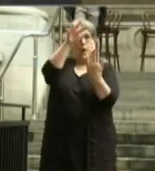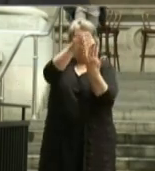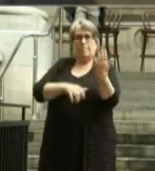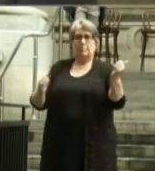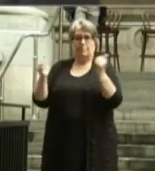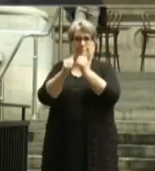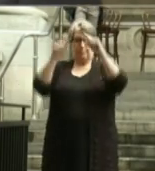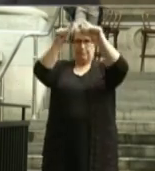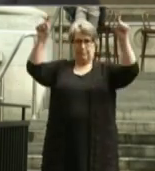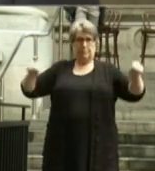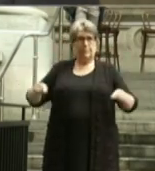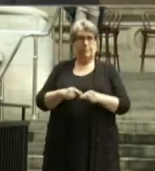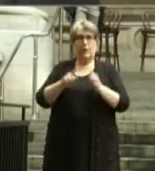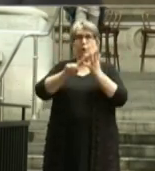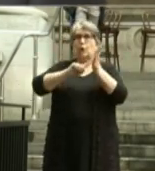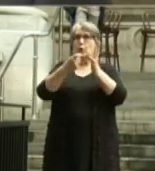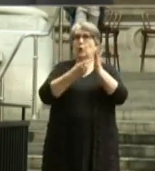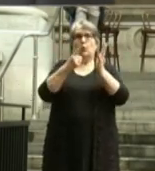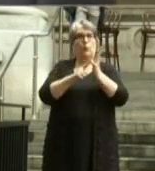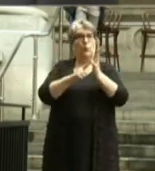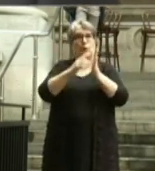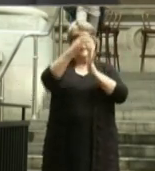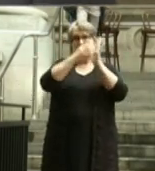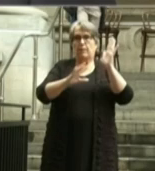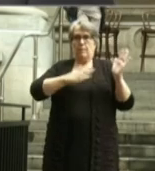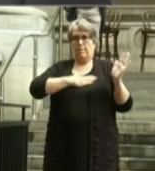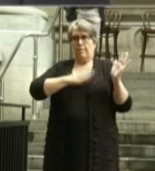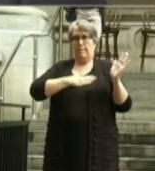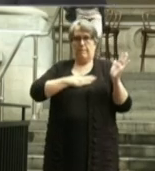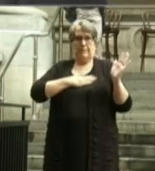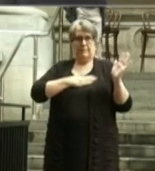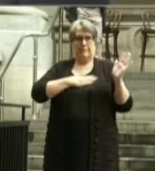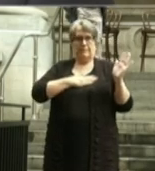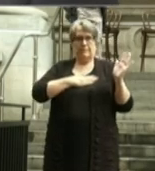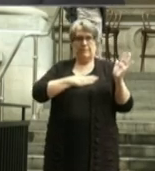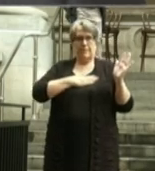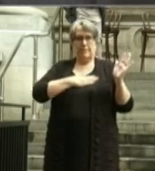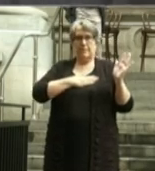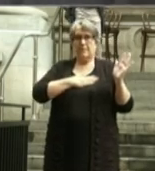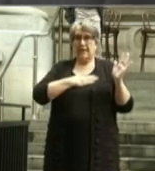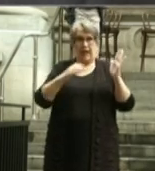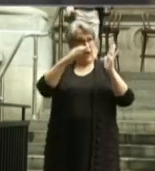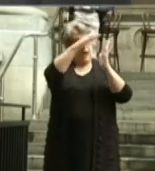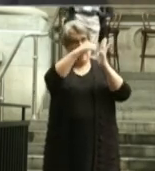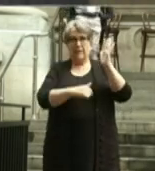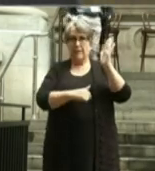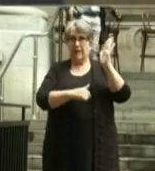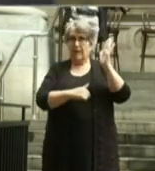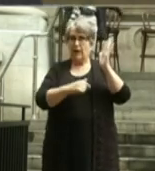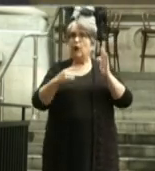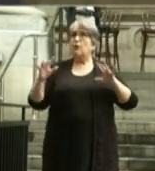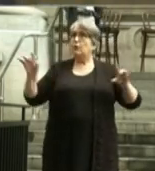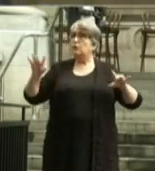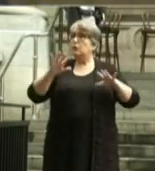single document, the Uluru Statement from the Heart. And within the Uluru Statement,